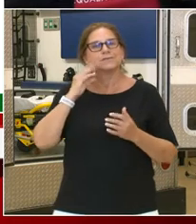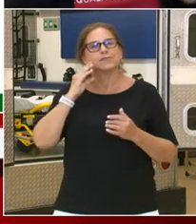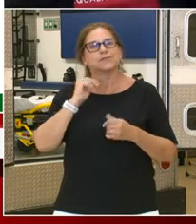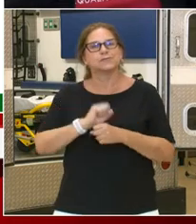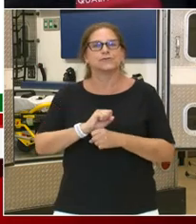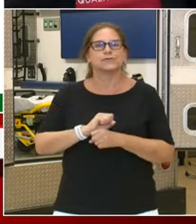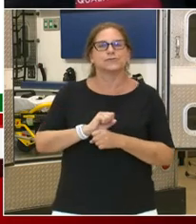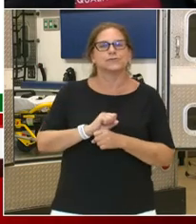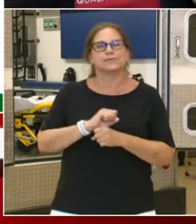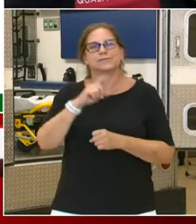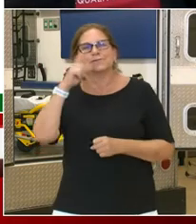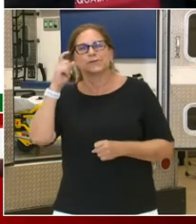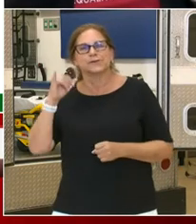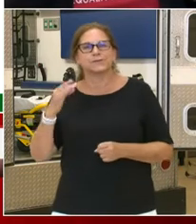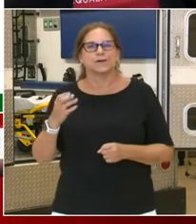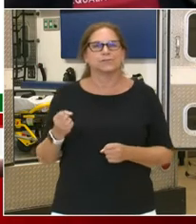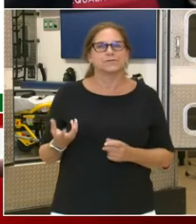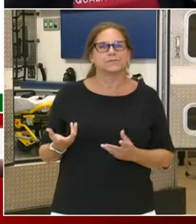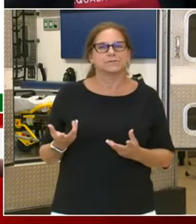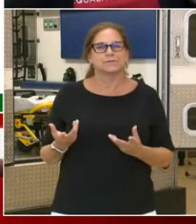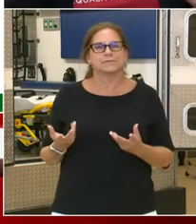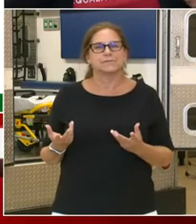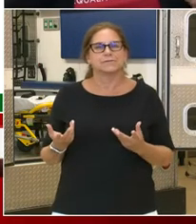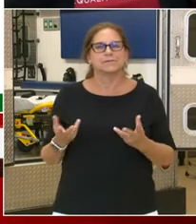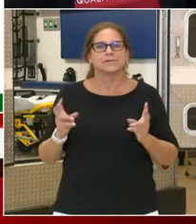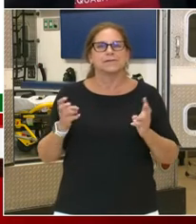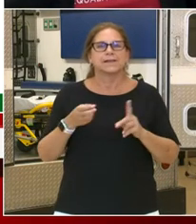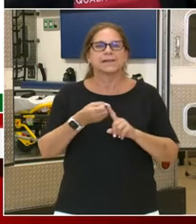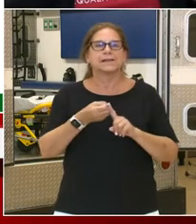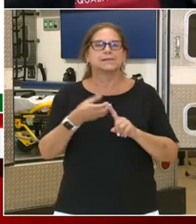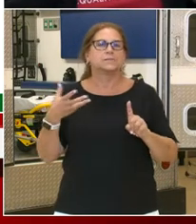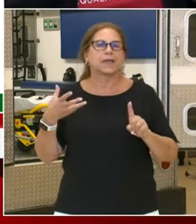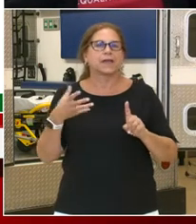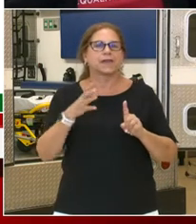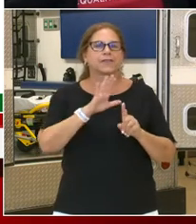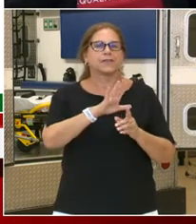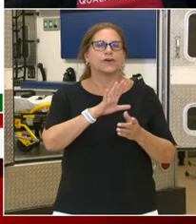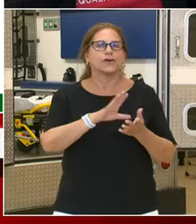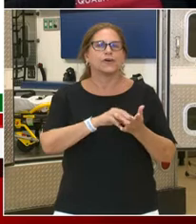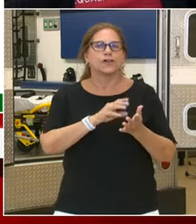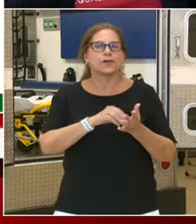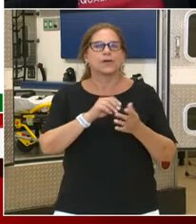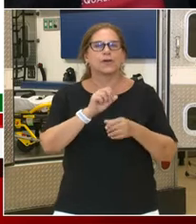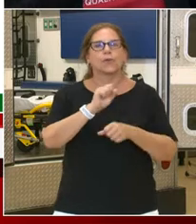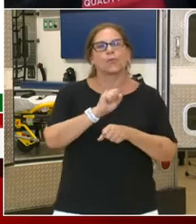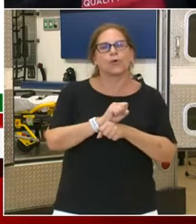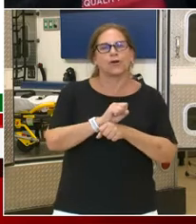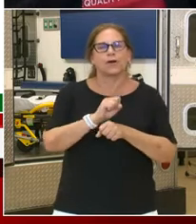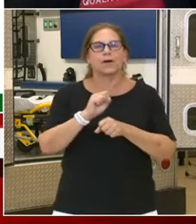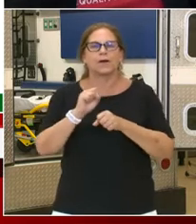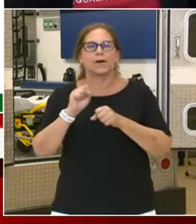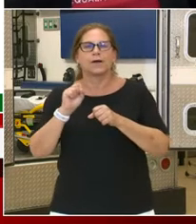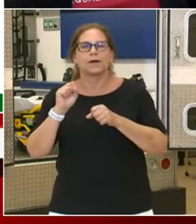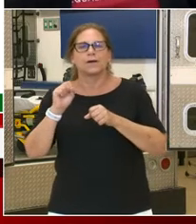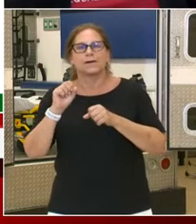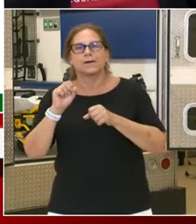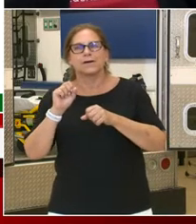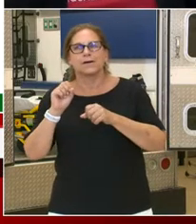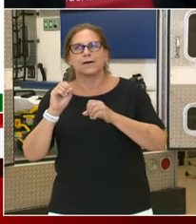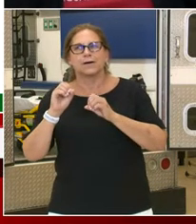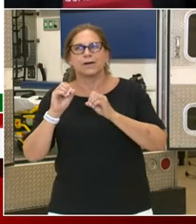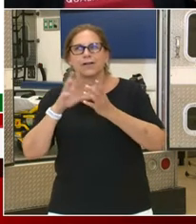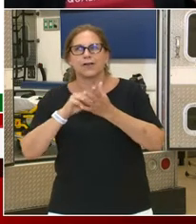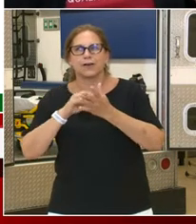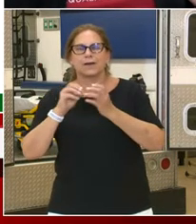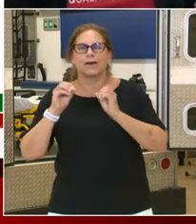working. So these are expanded learning and earning opportunities so our young people can do both, which is excited because we don't want young people